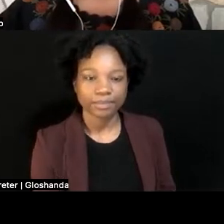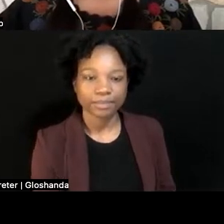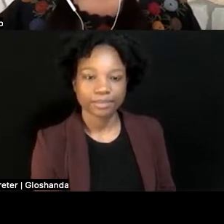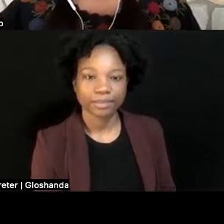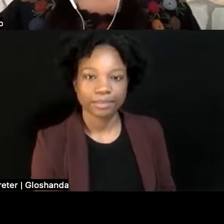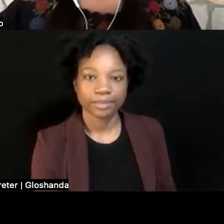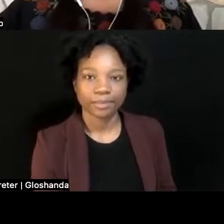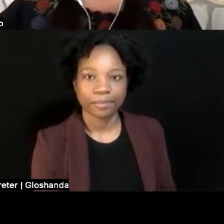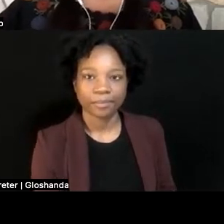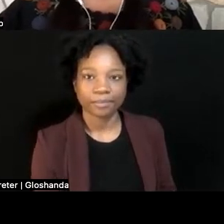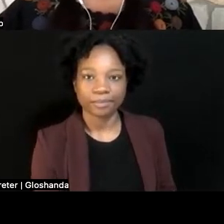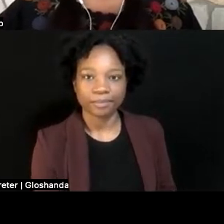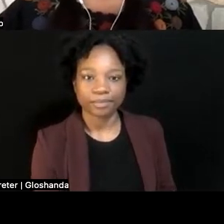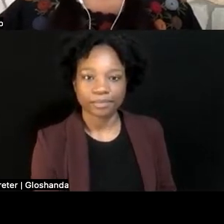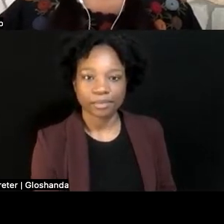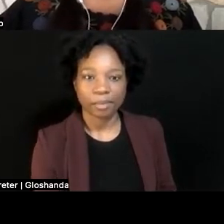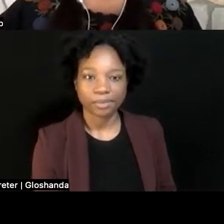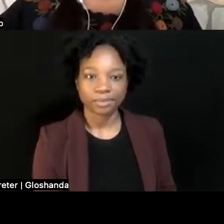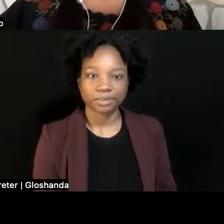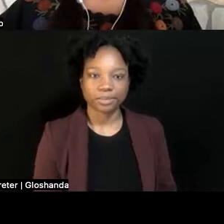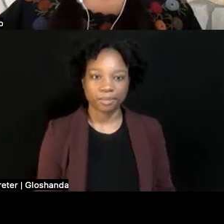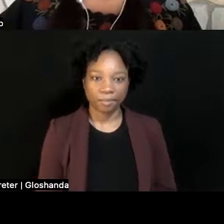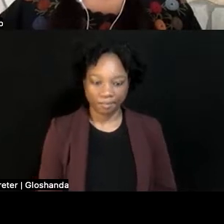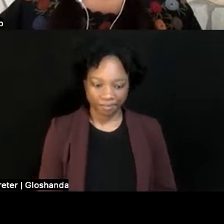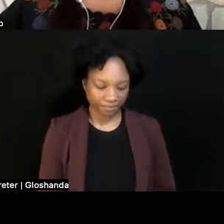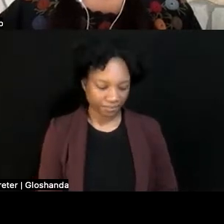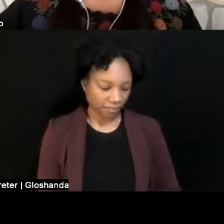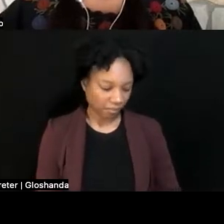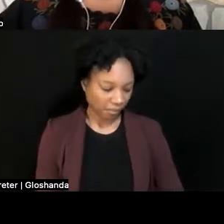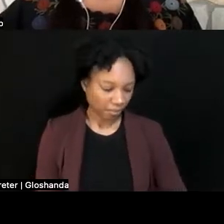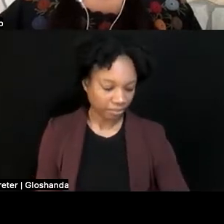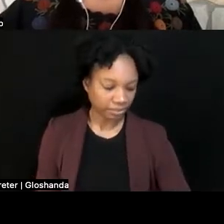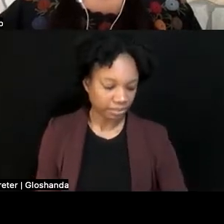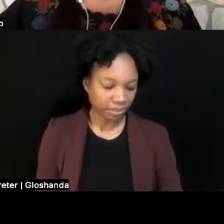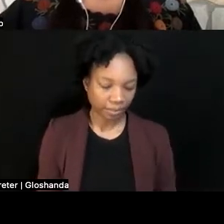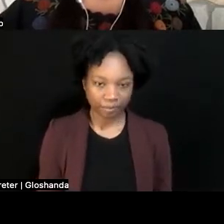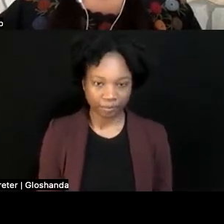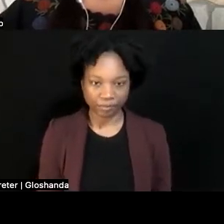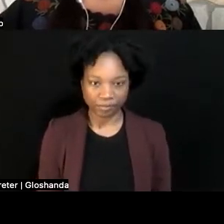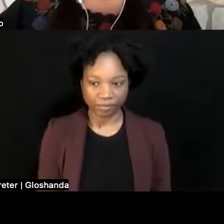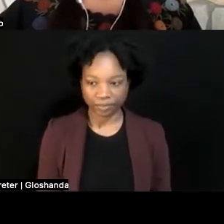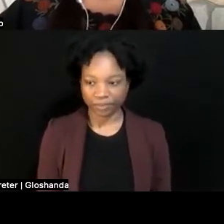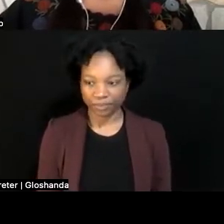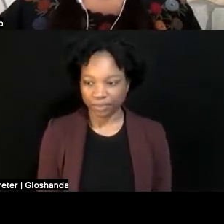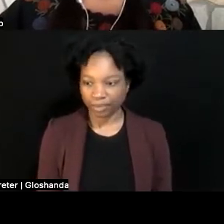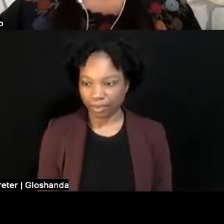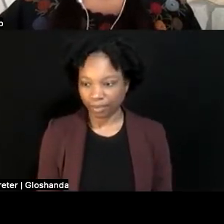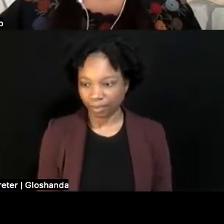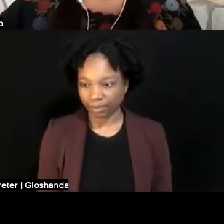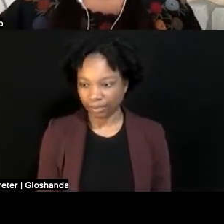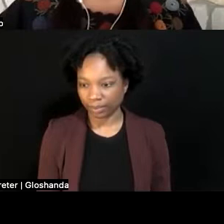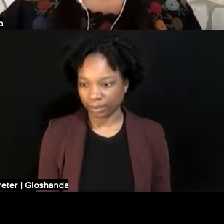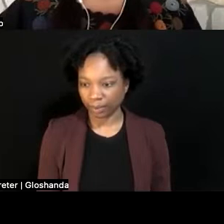azul atrás, con cabello más oscuro y una franja que es una adición nueva.